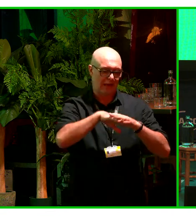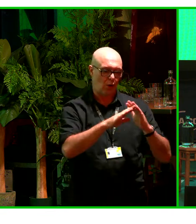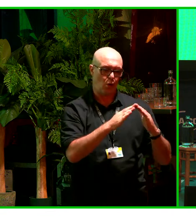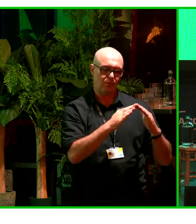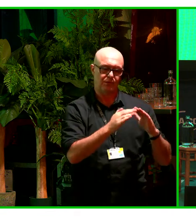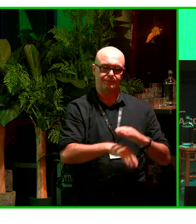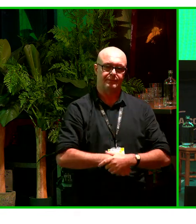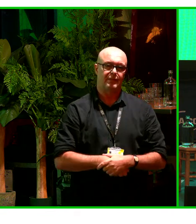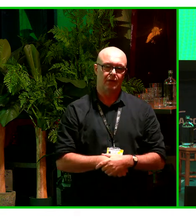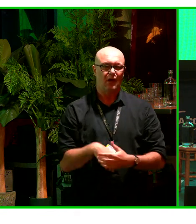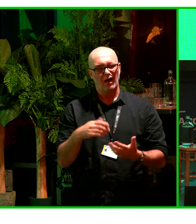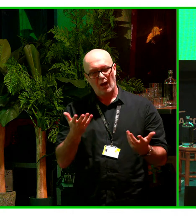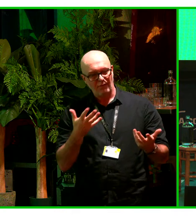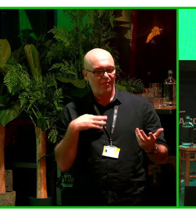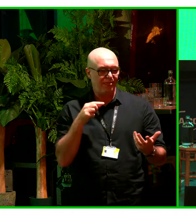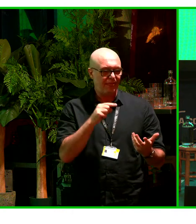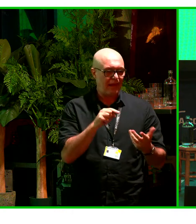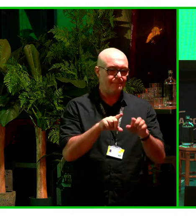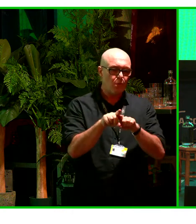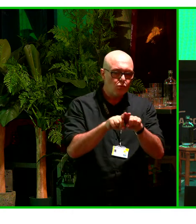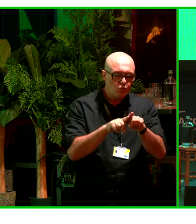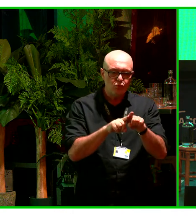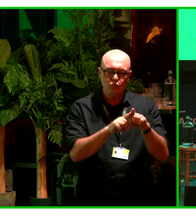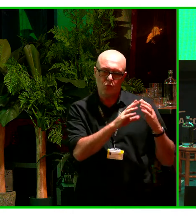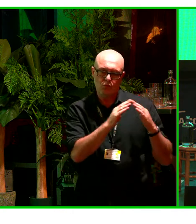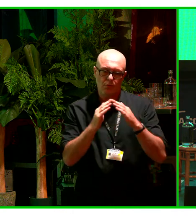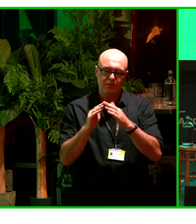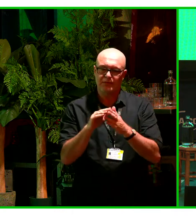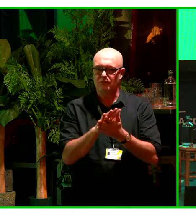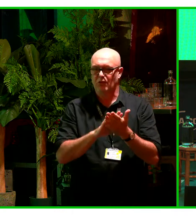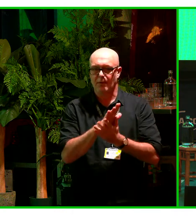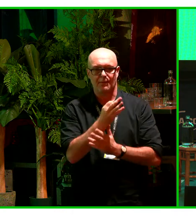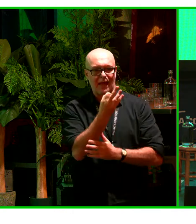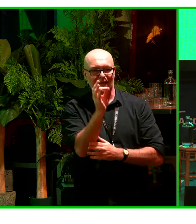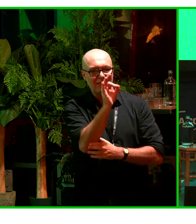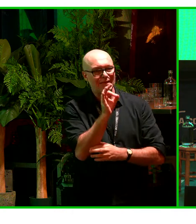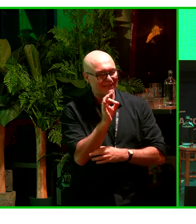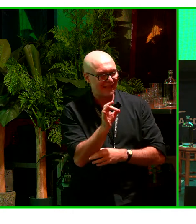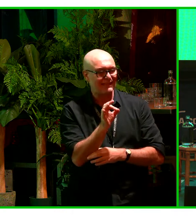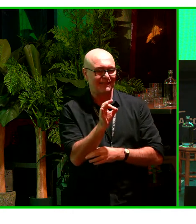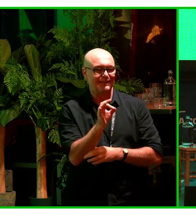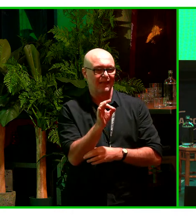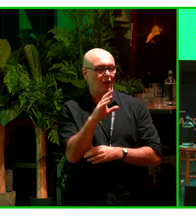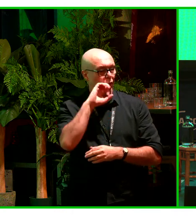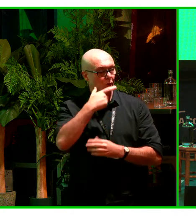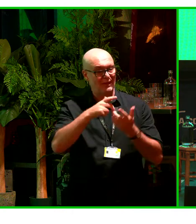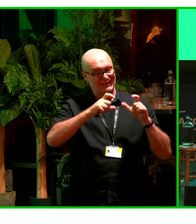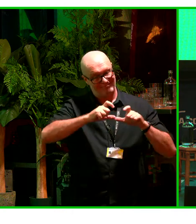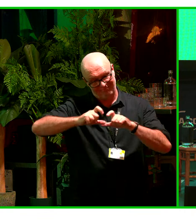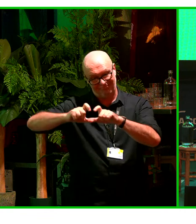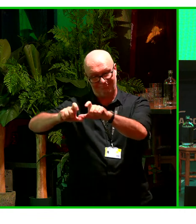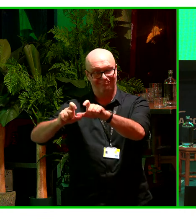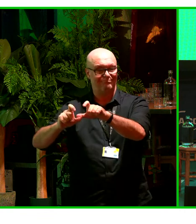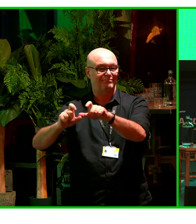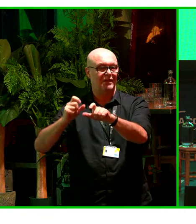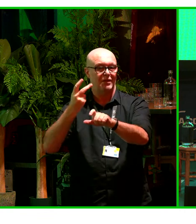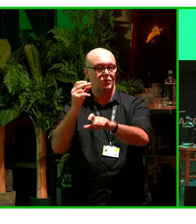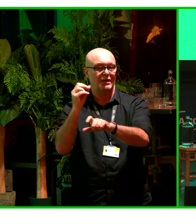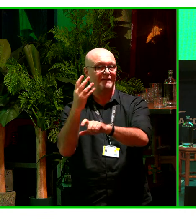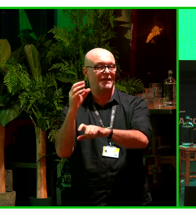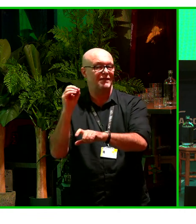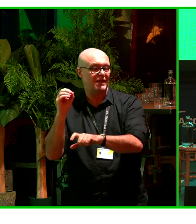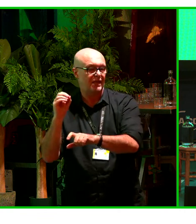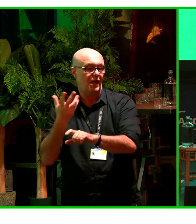of those, the majority of the properties are going to be around, as you say, 80% by 2050. Here in Manchester, we've got a carbon